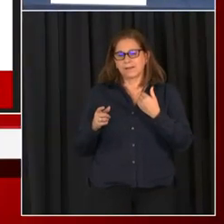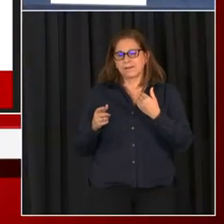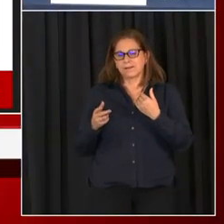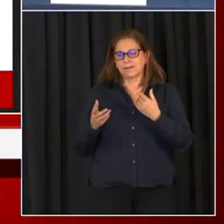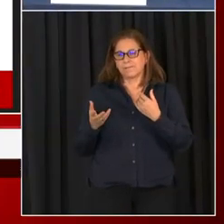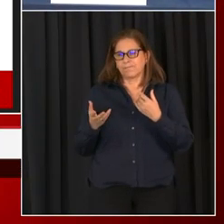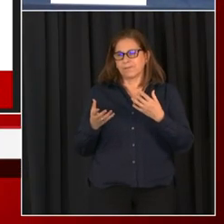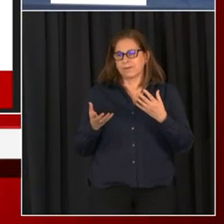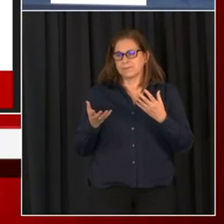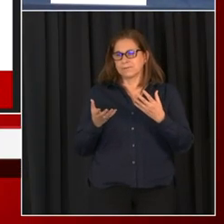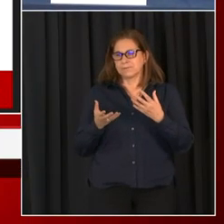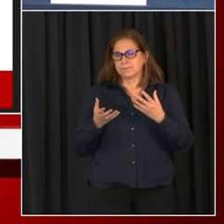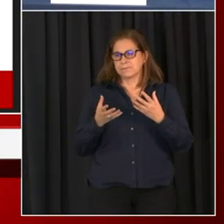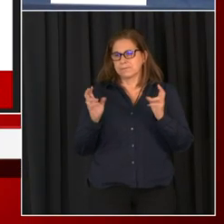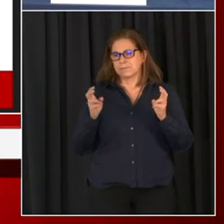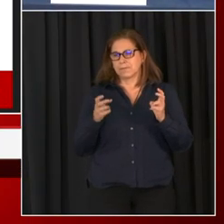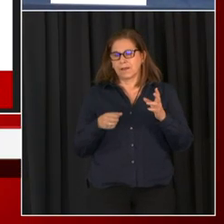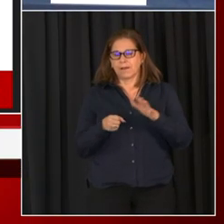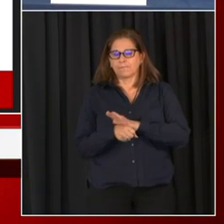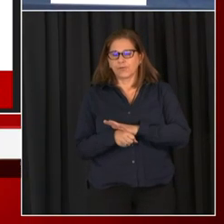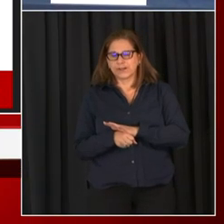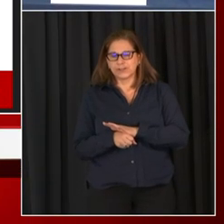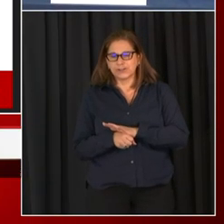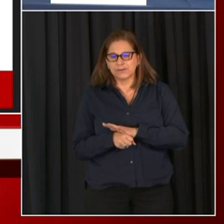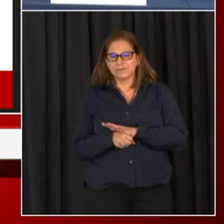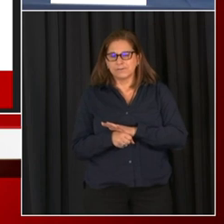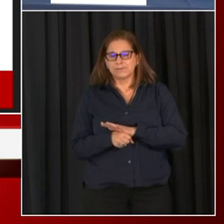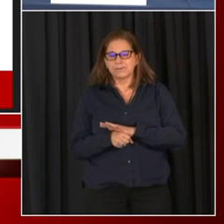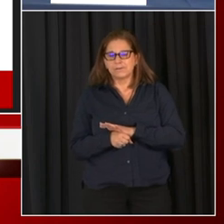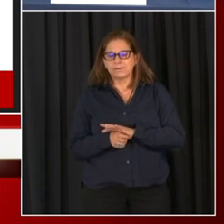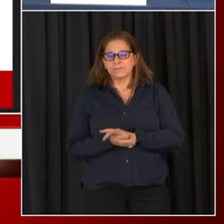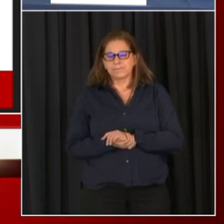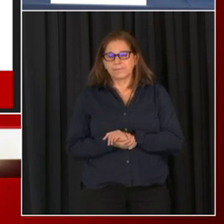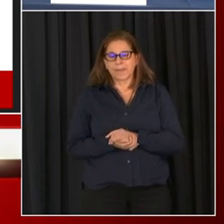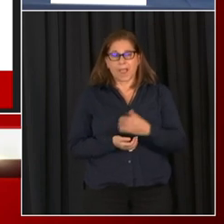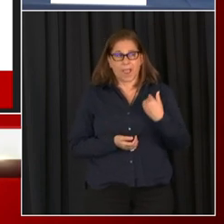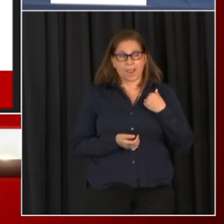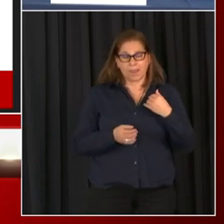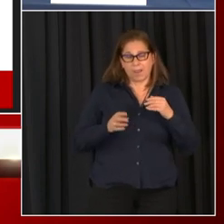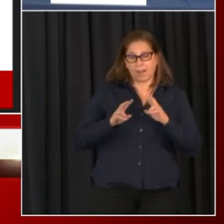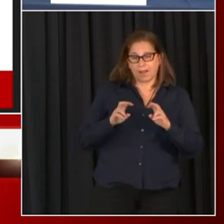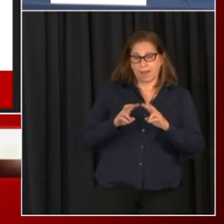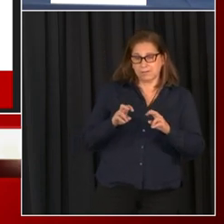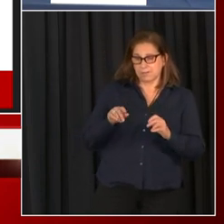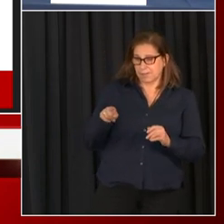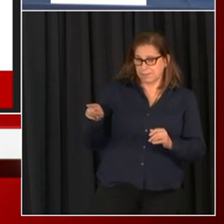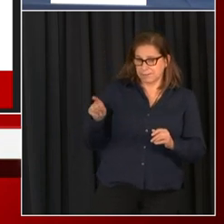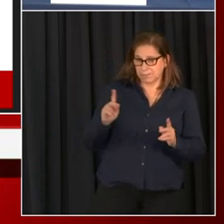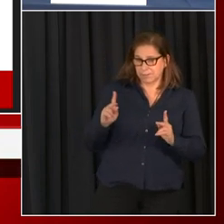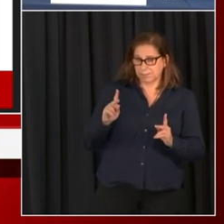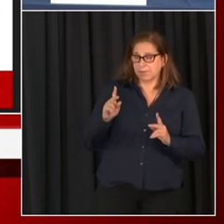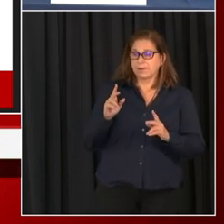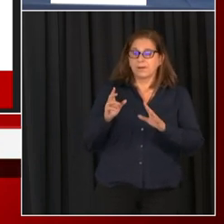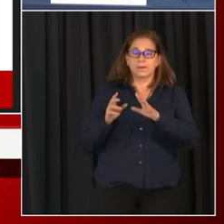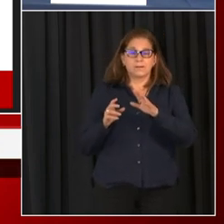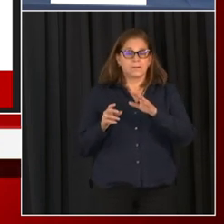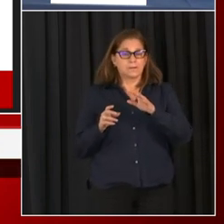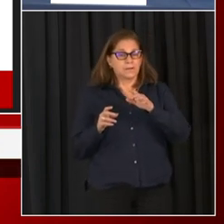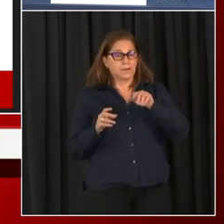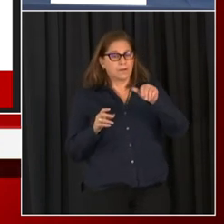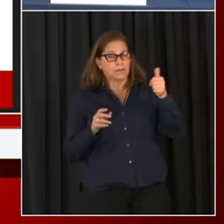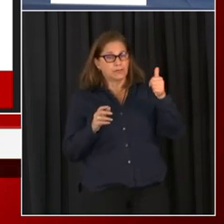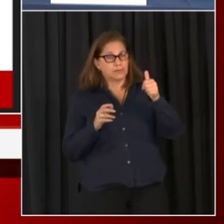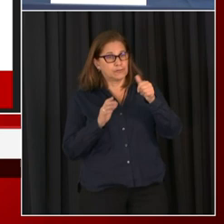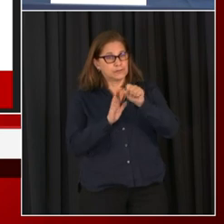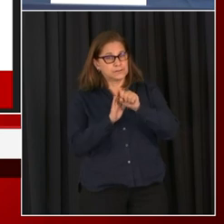we've done some actuarial analysis, and if people who live in other states without consumer protections, even if 800 of